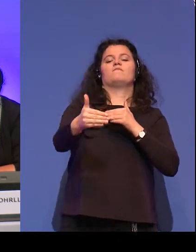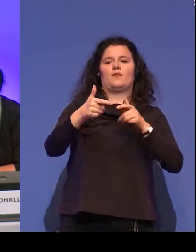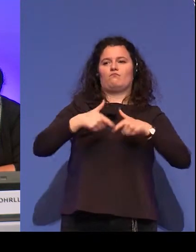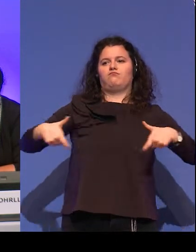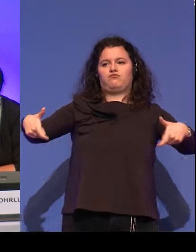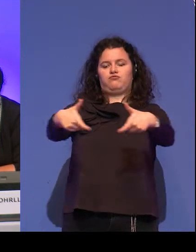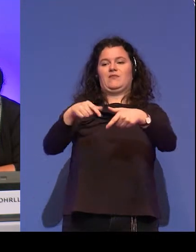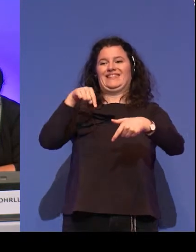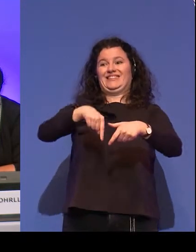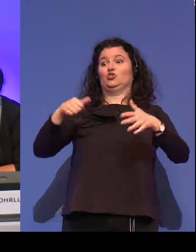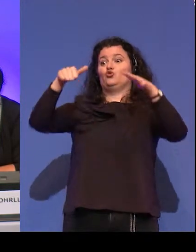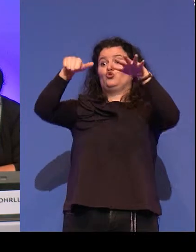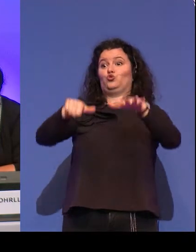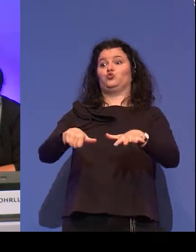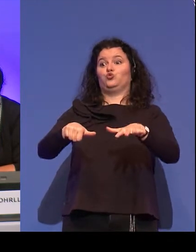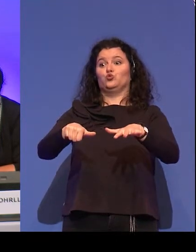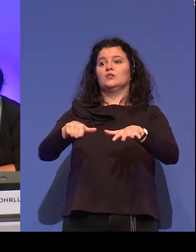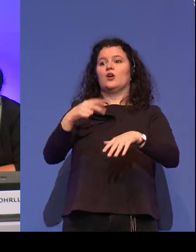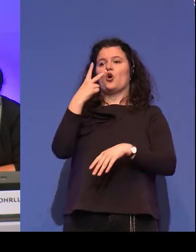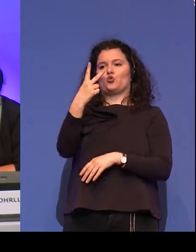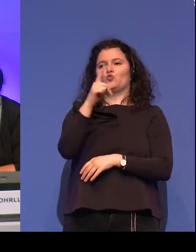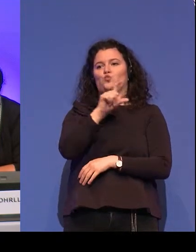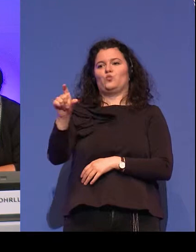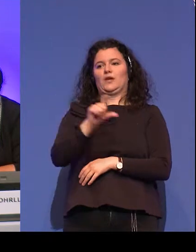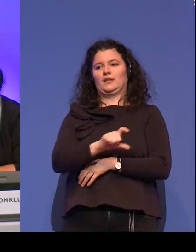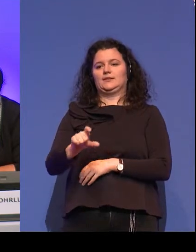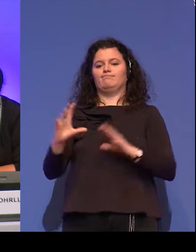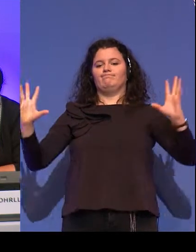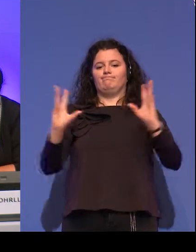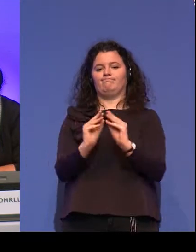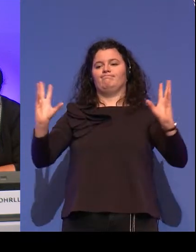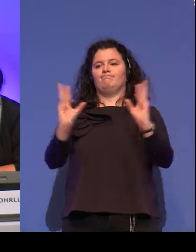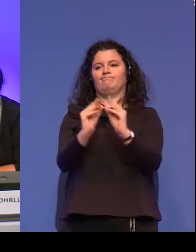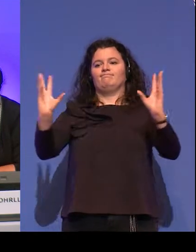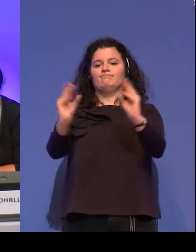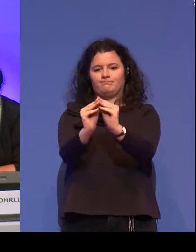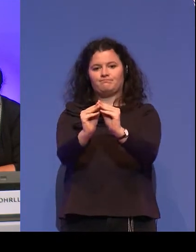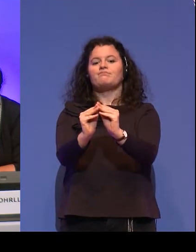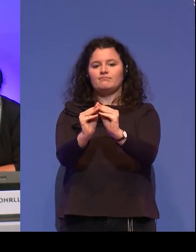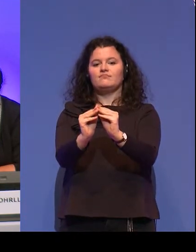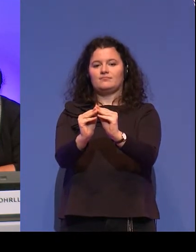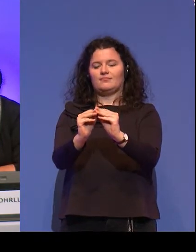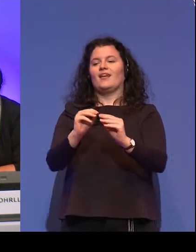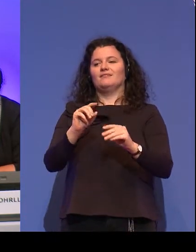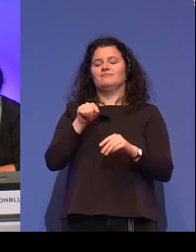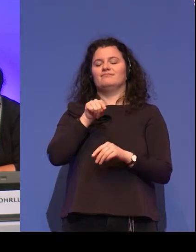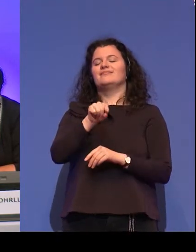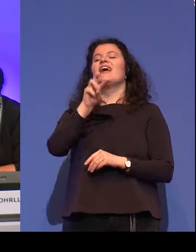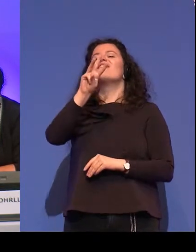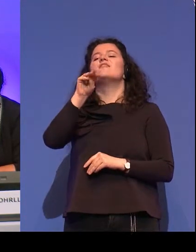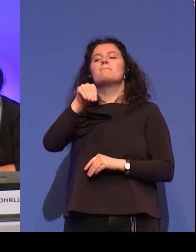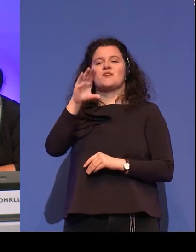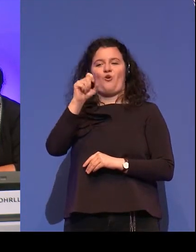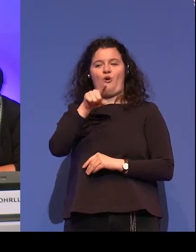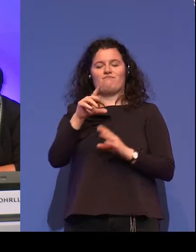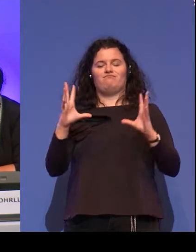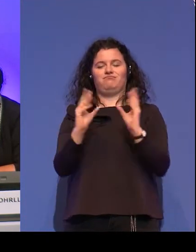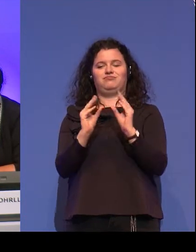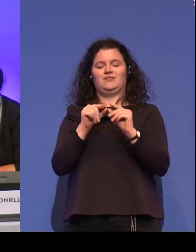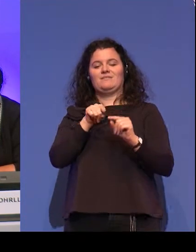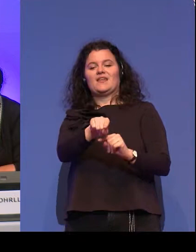June. We are also going to deal the outcomes of our multi-hazard conference, and also this platform